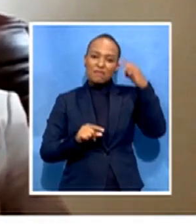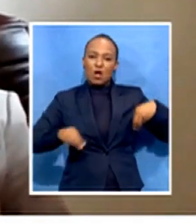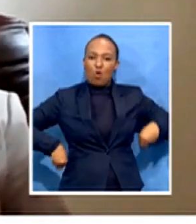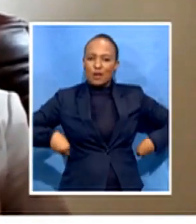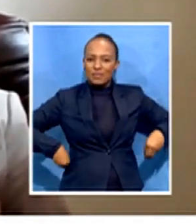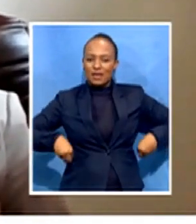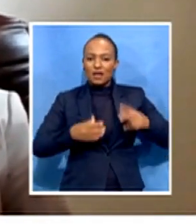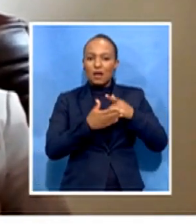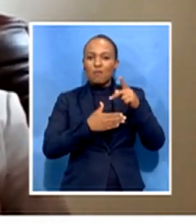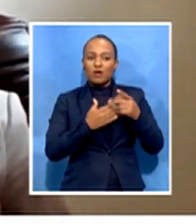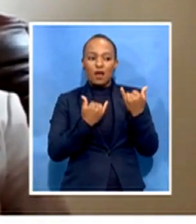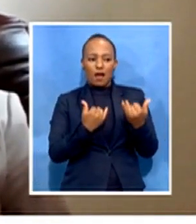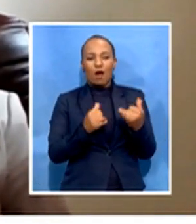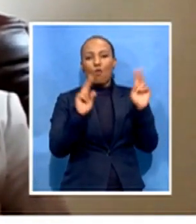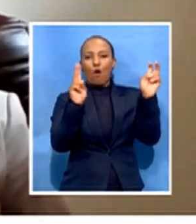actually sitting as an